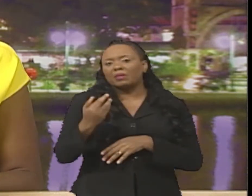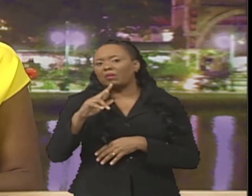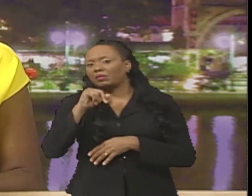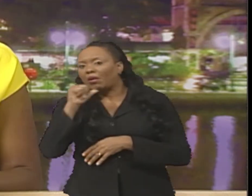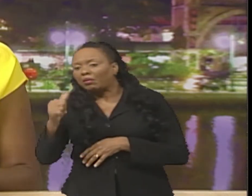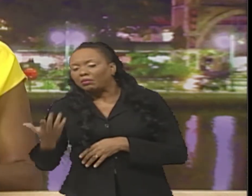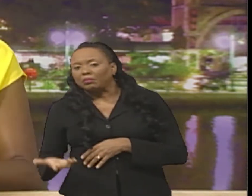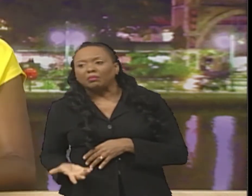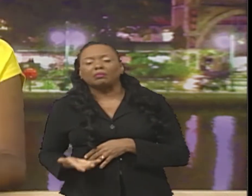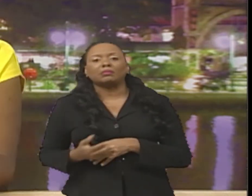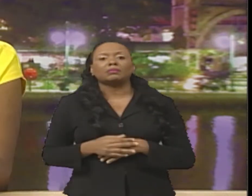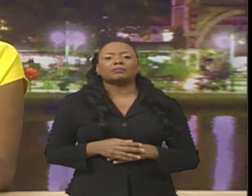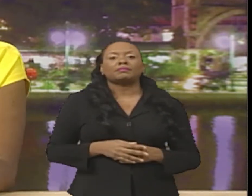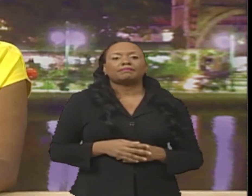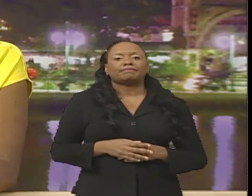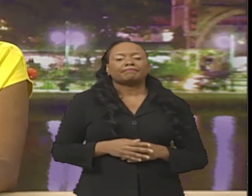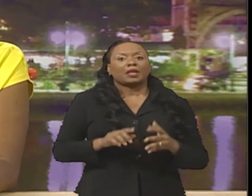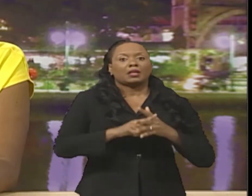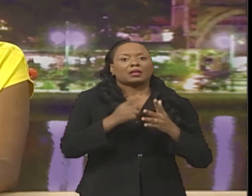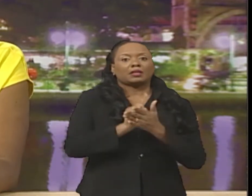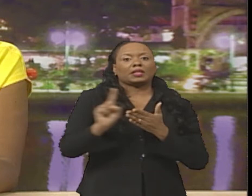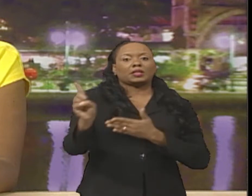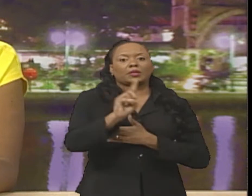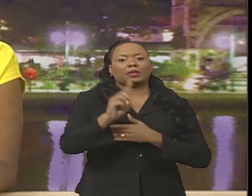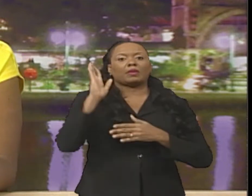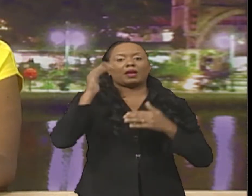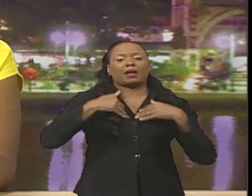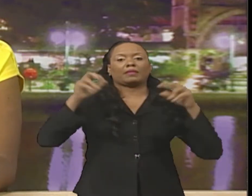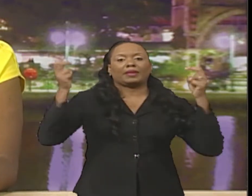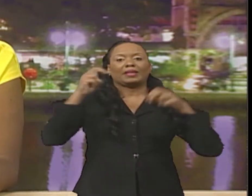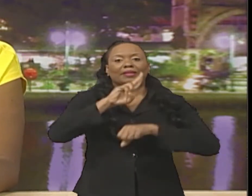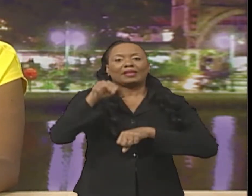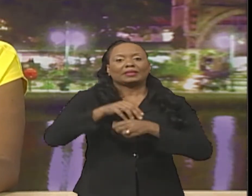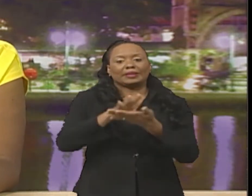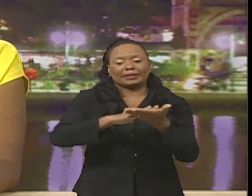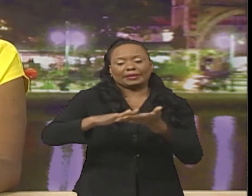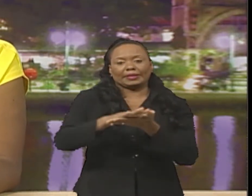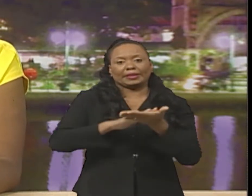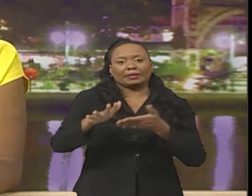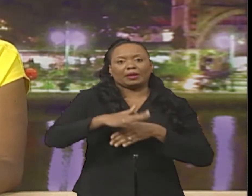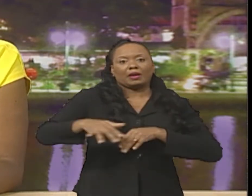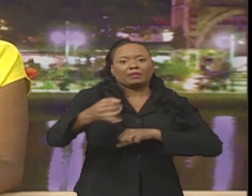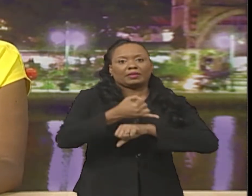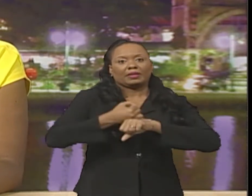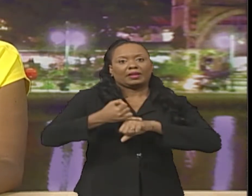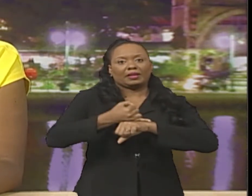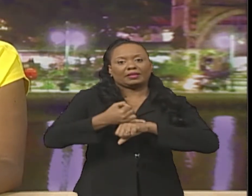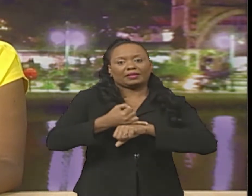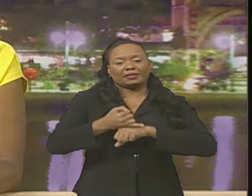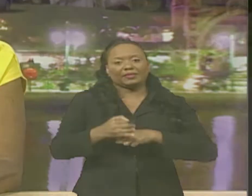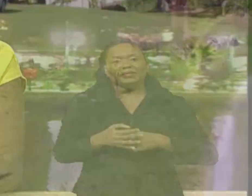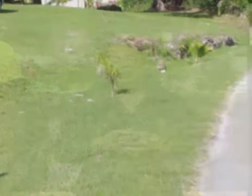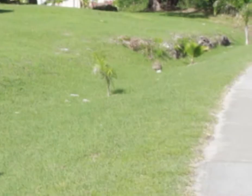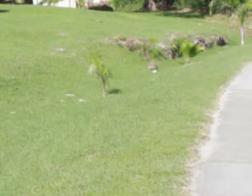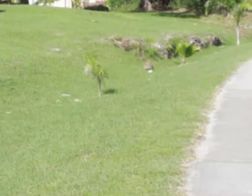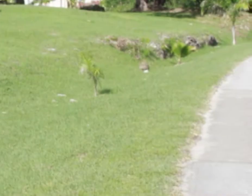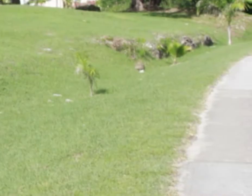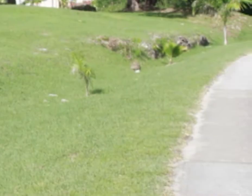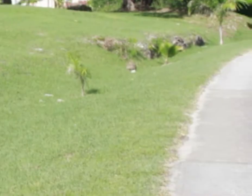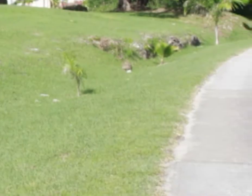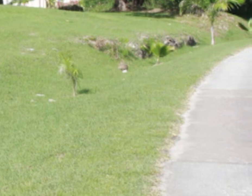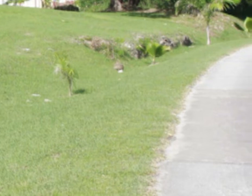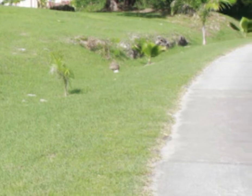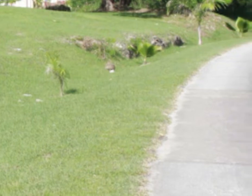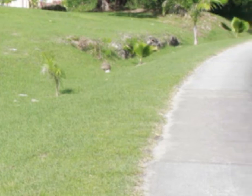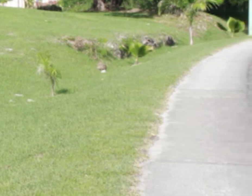starting next week, the ministry will begin a national cleanup of the island's highways and byways. In a statement released this afternoon, the ministry says this